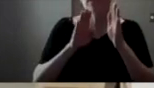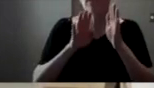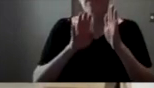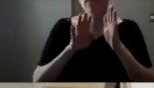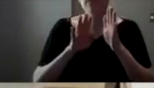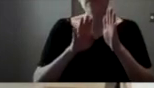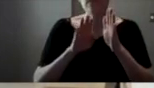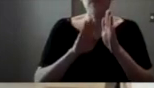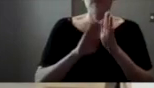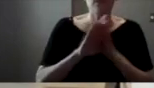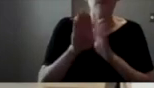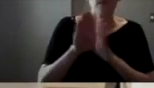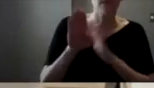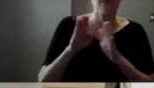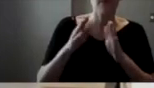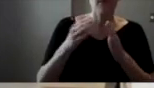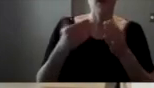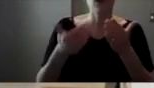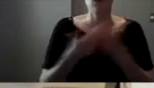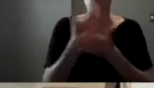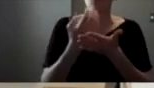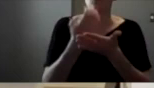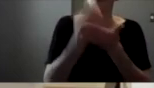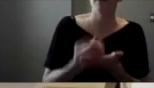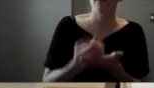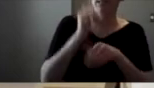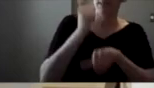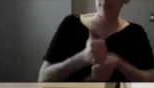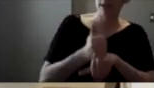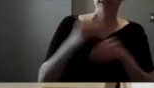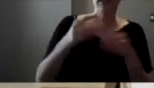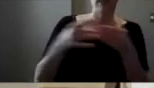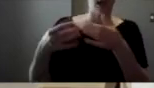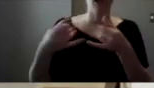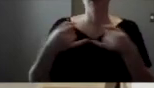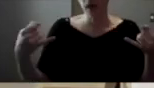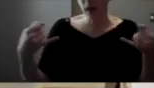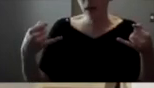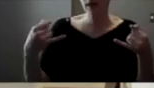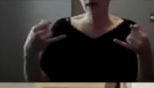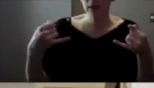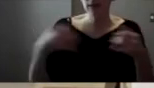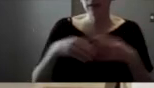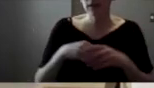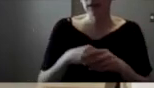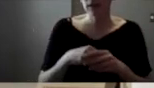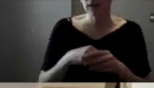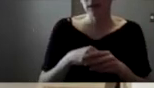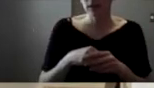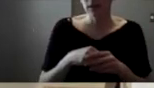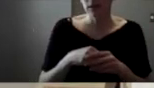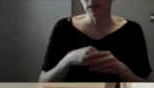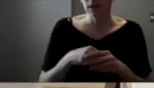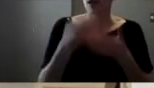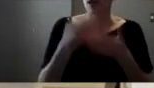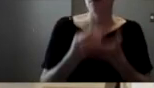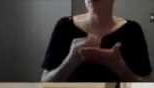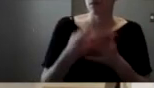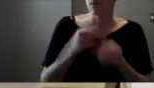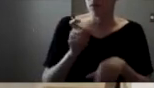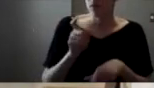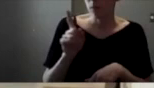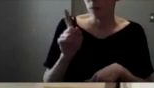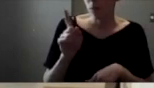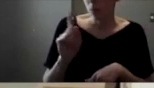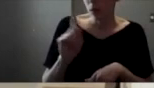newborn health, evidence-based practical guidelines that really, a lot of them driven by evidence from the other countries where the